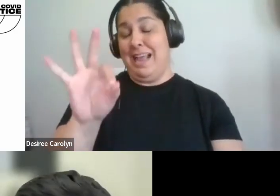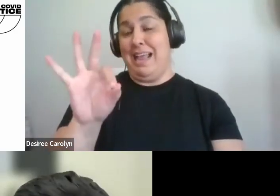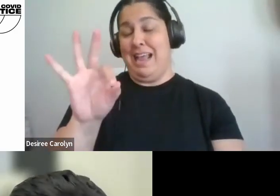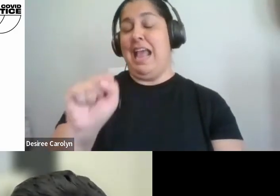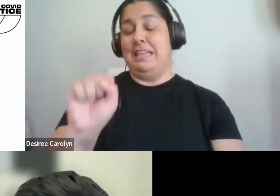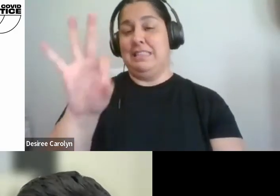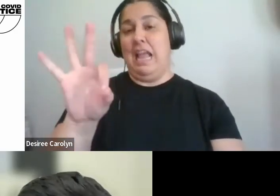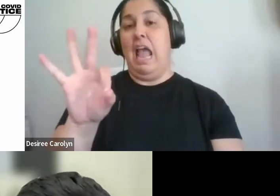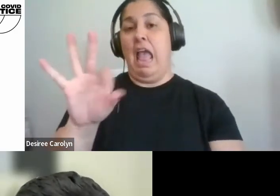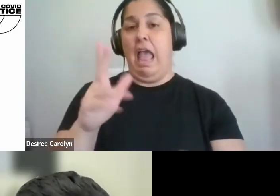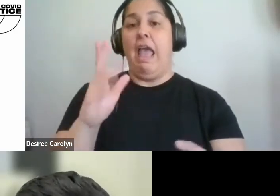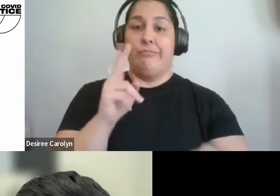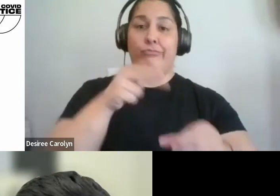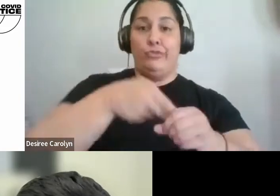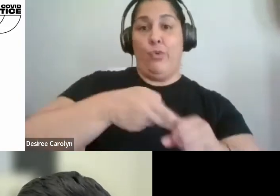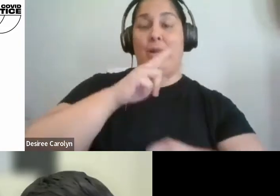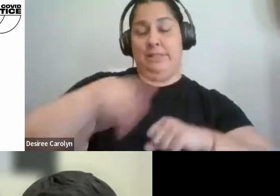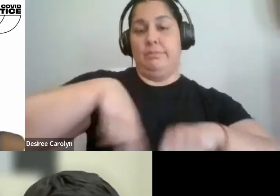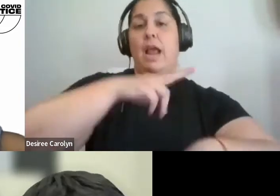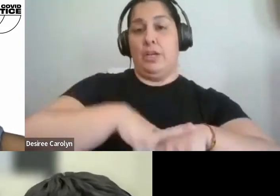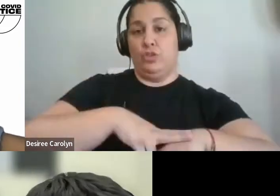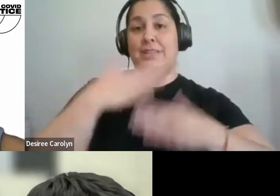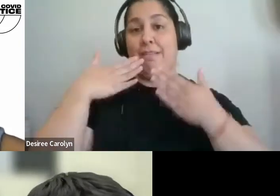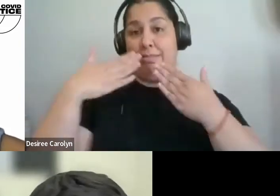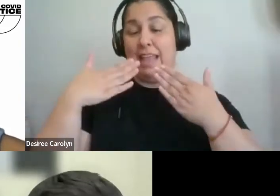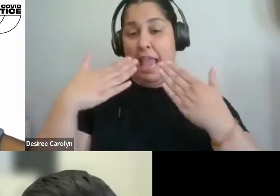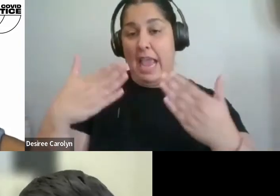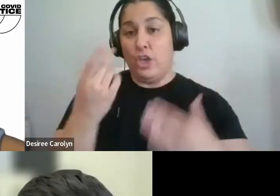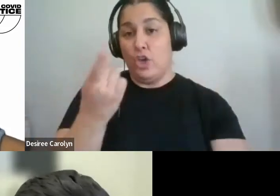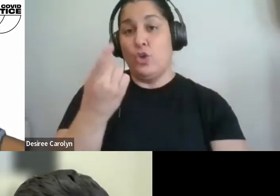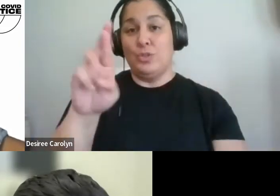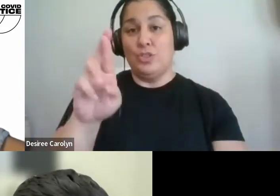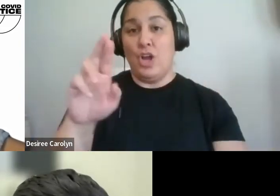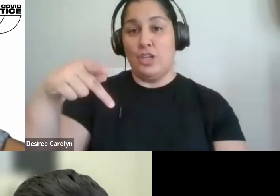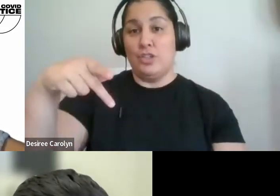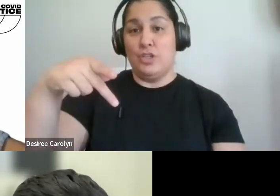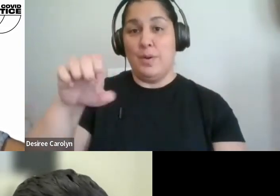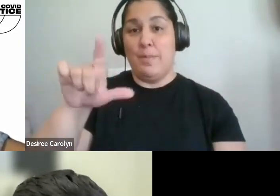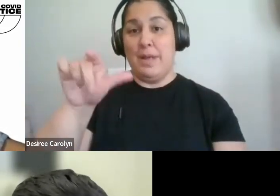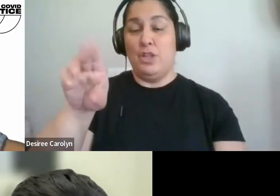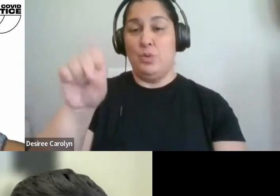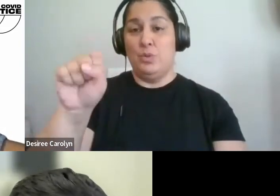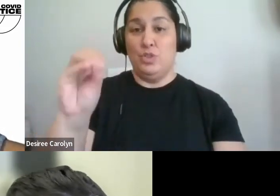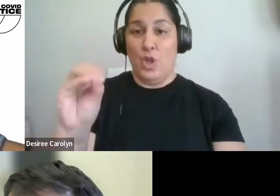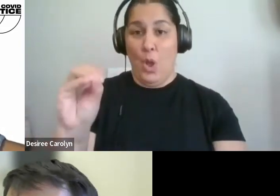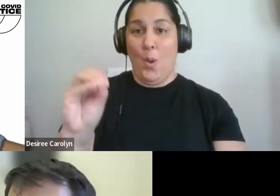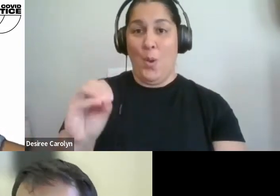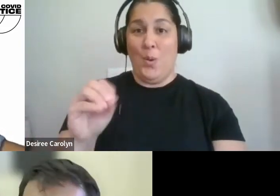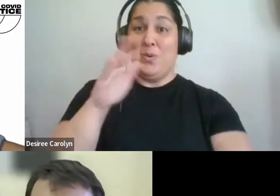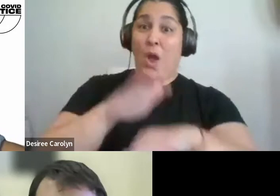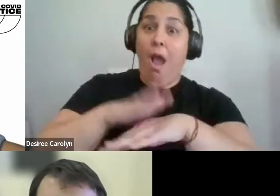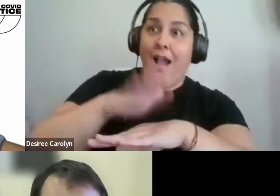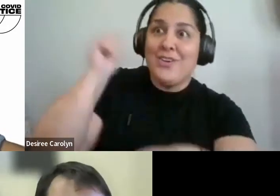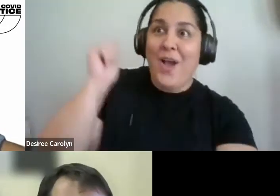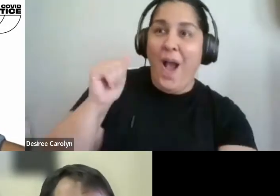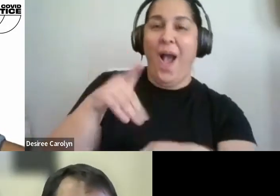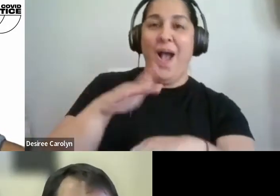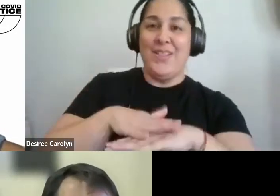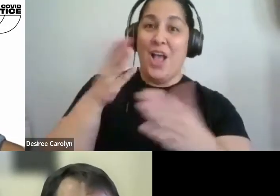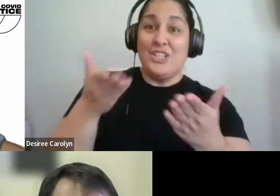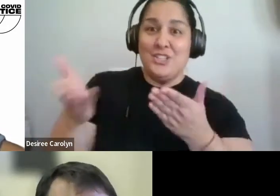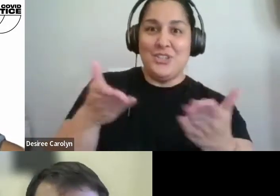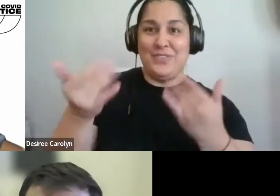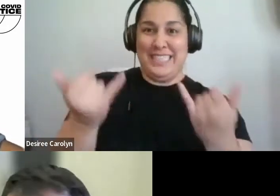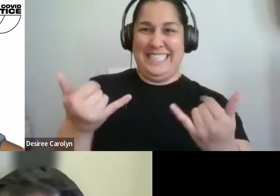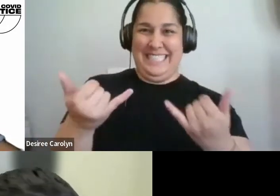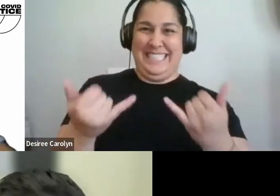nationally. Thank you, Dr. Peluso. We appreciate you being here. Also, as someone who is on call and on service this week and a parent of a baby.